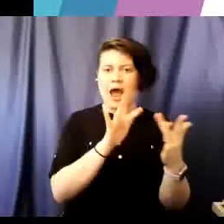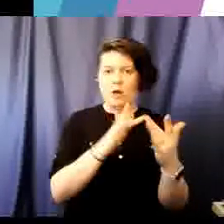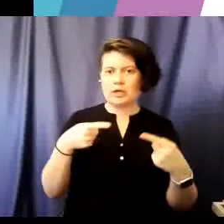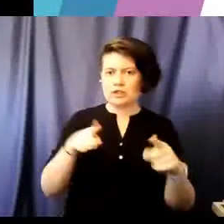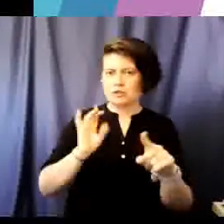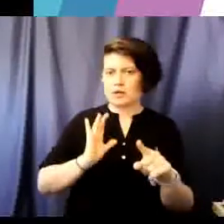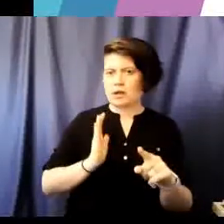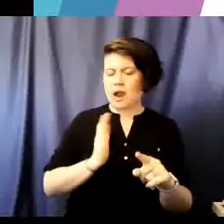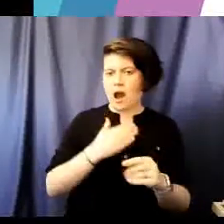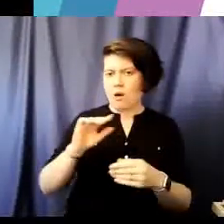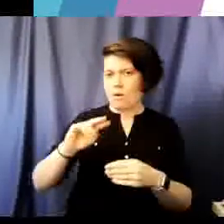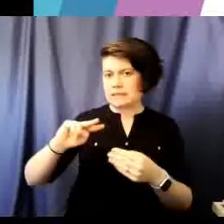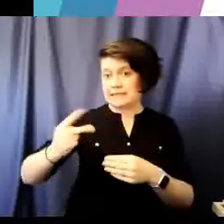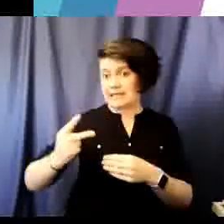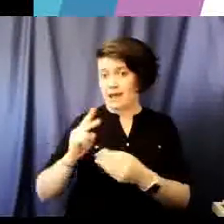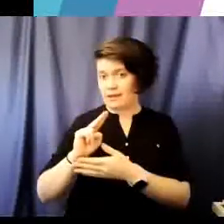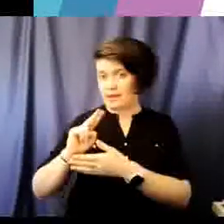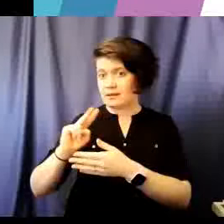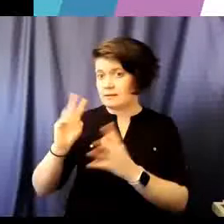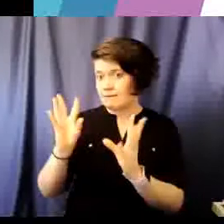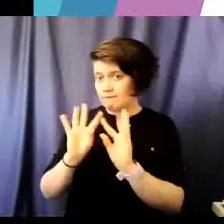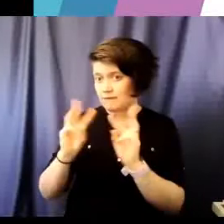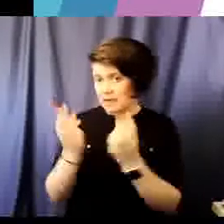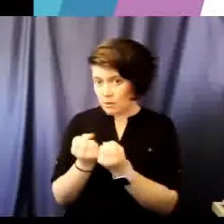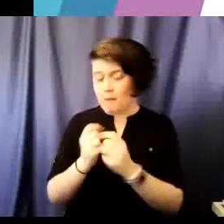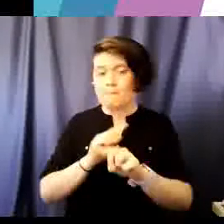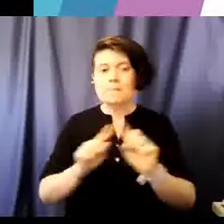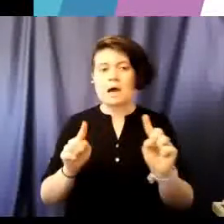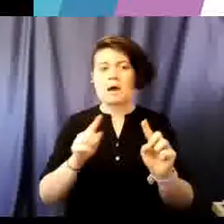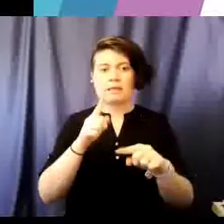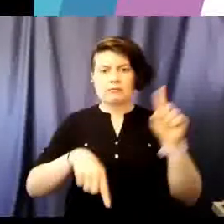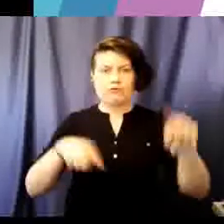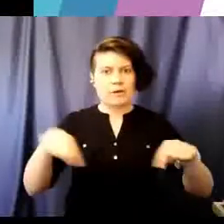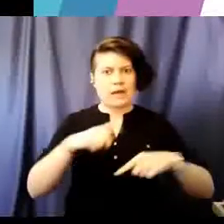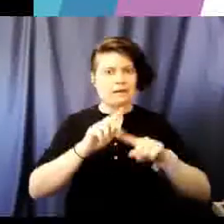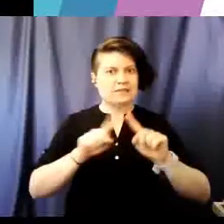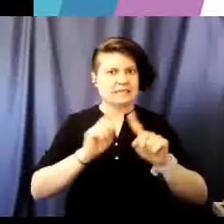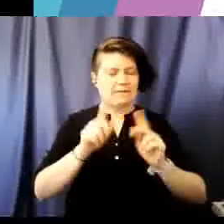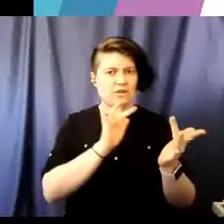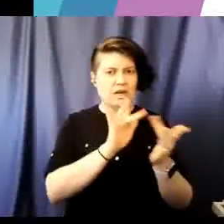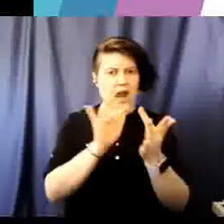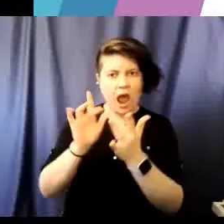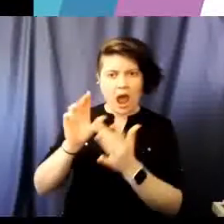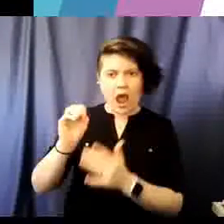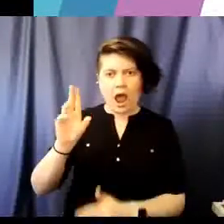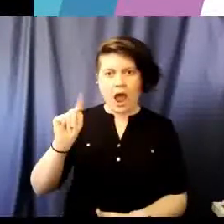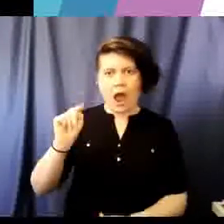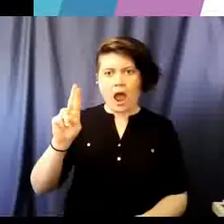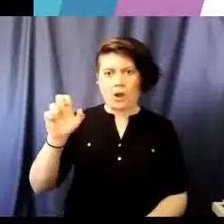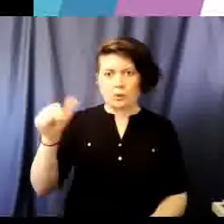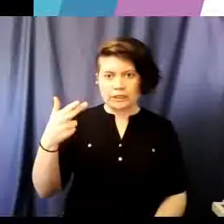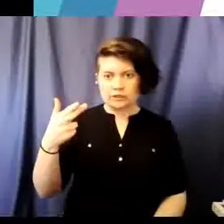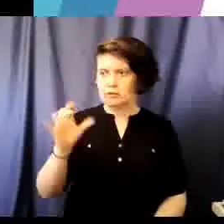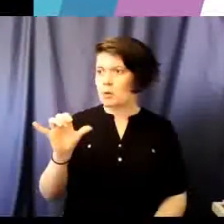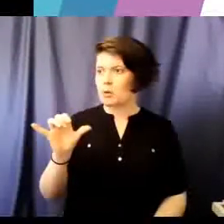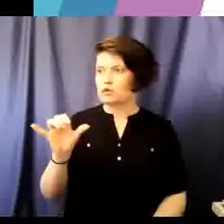but a variety of outreach approaches, including in rural communities such as word of